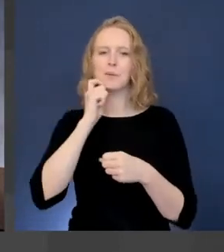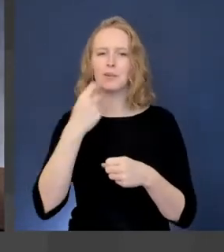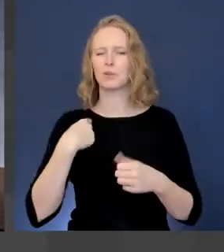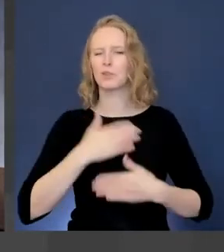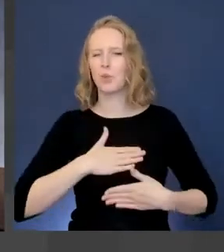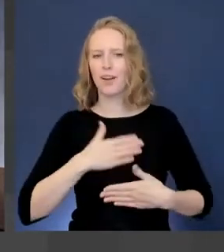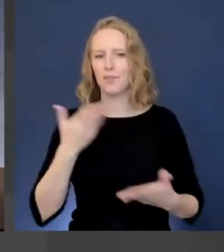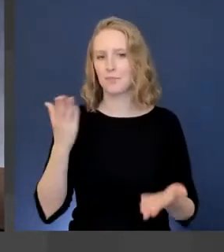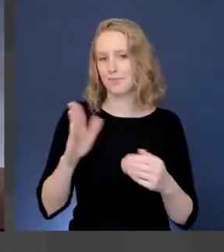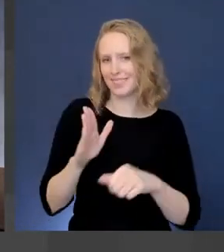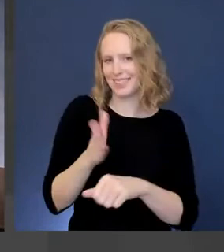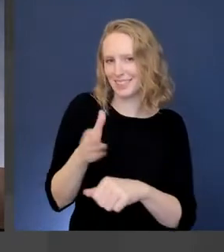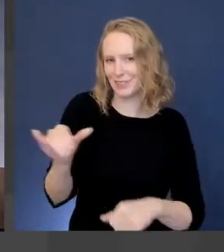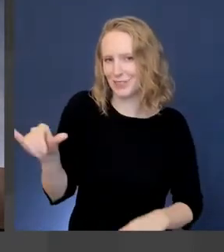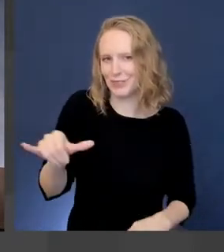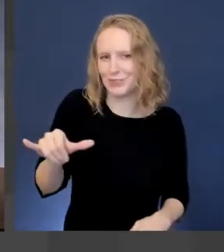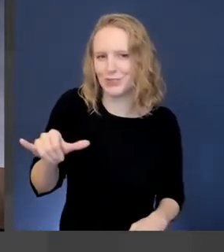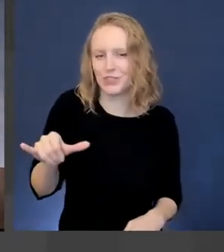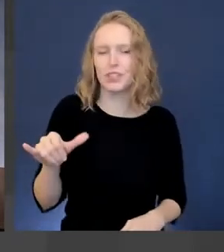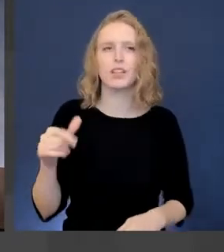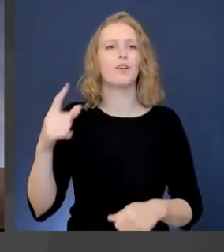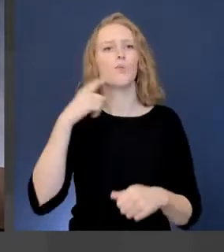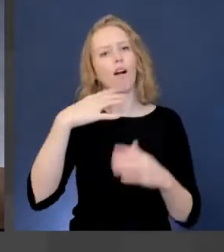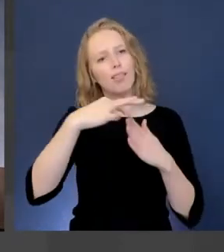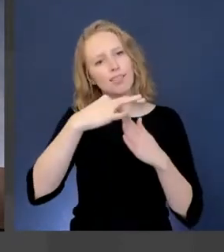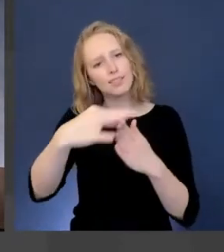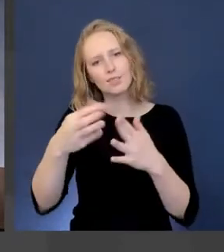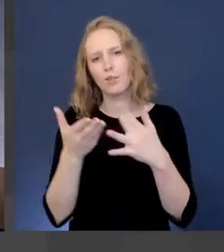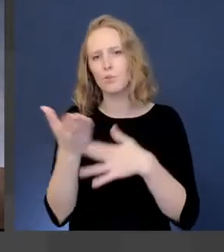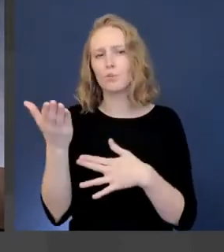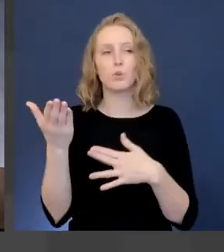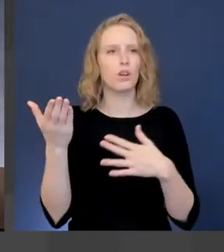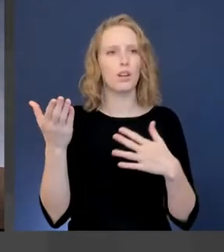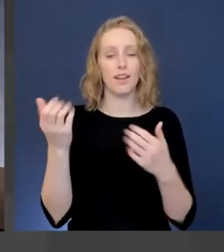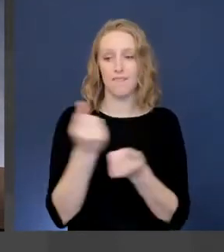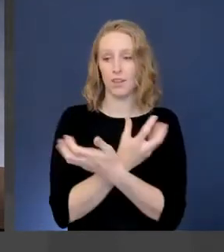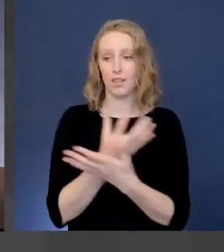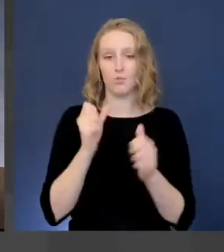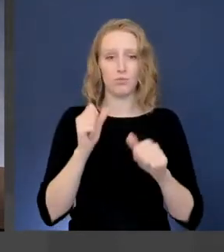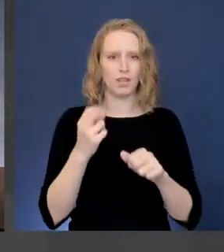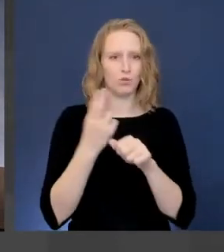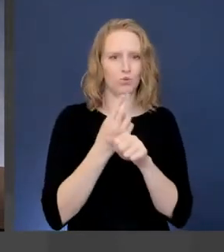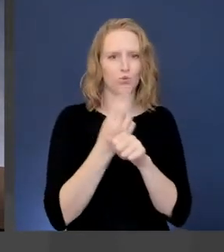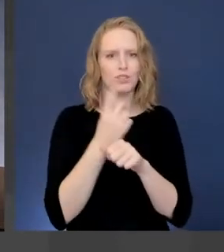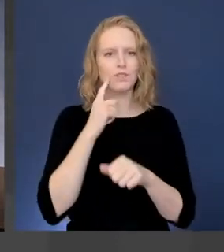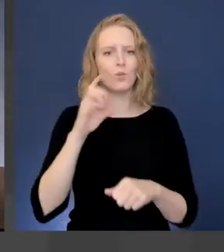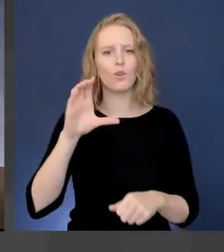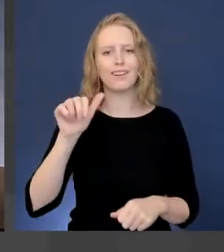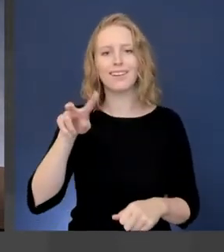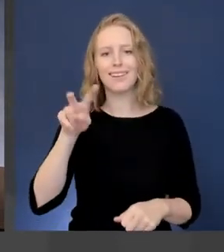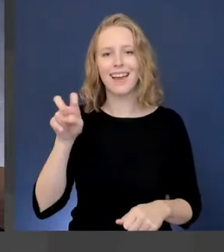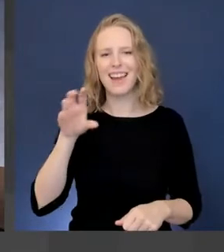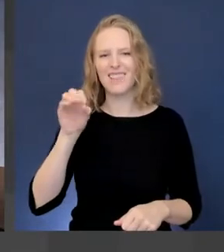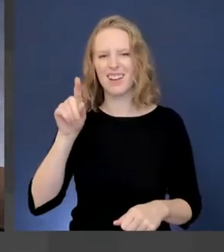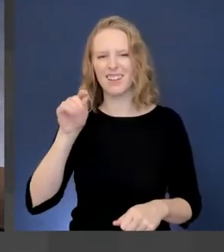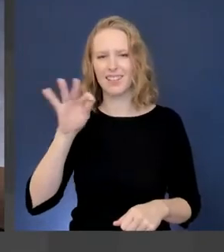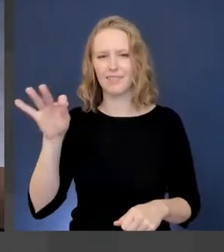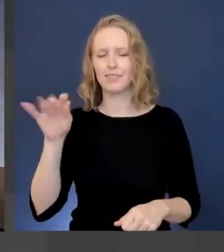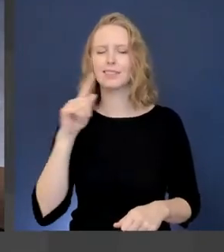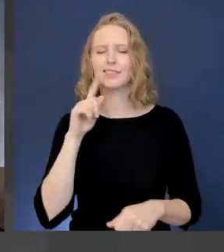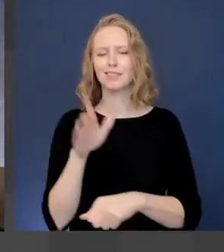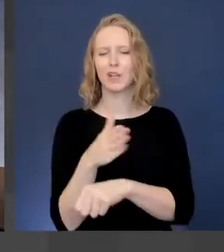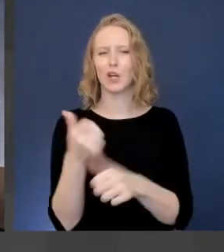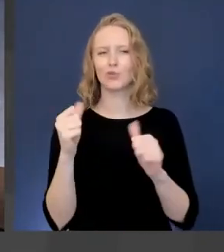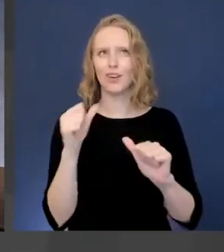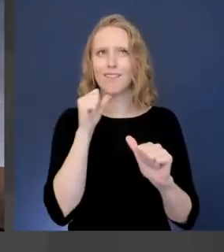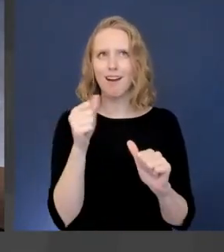taking us through everything you can do right now from Caves and Cliffs Part 1. Try not to get this one stuck in your head all week. I